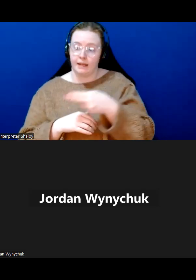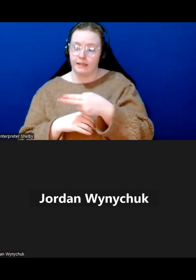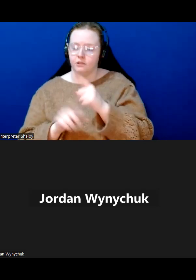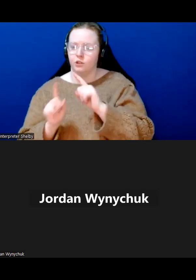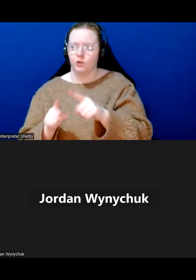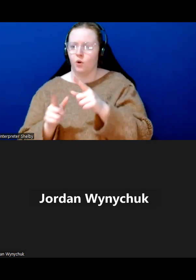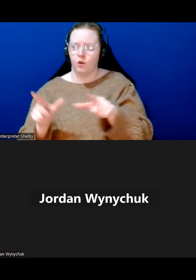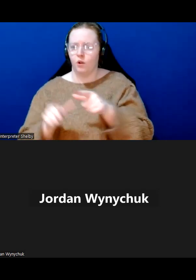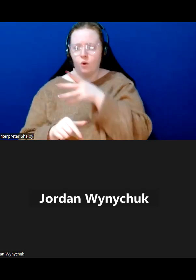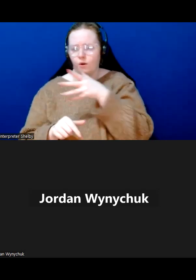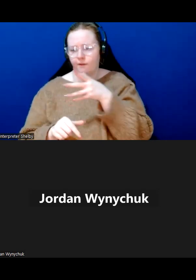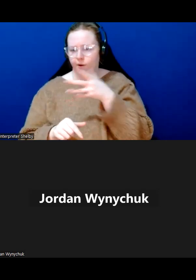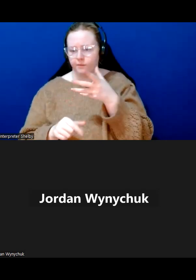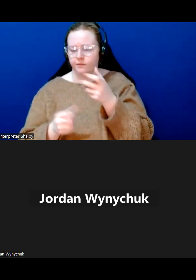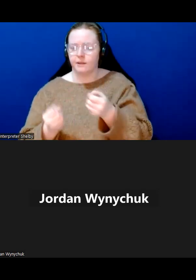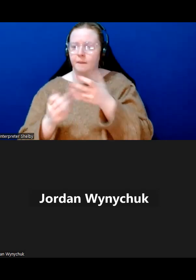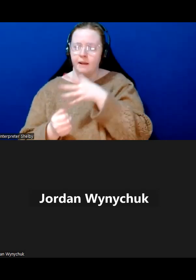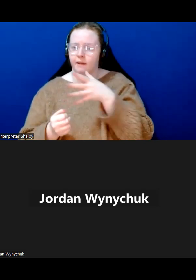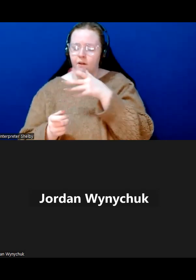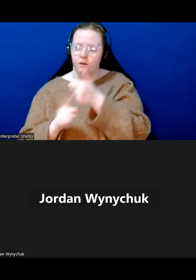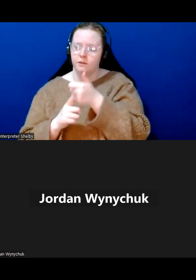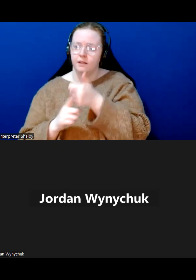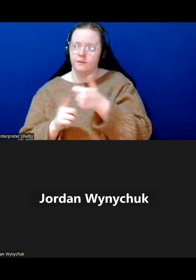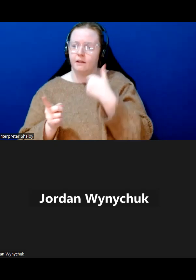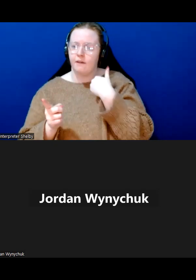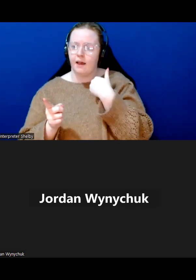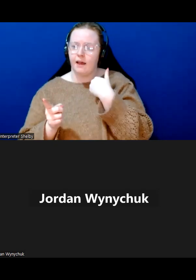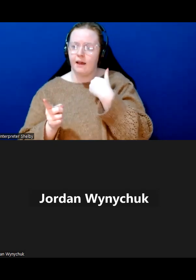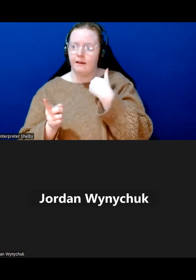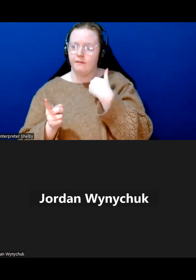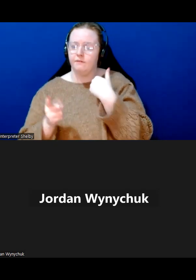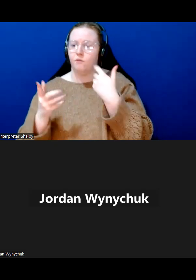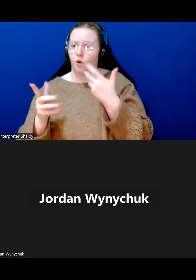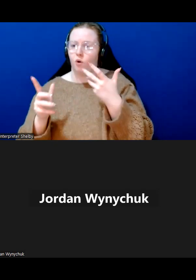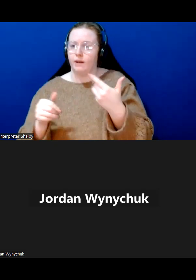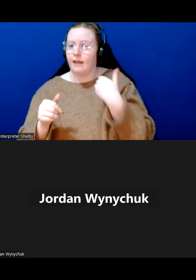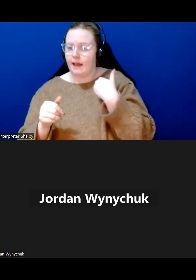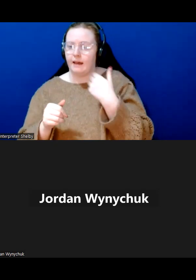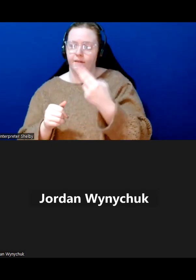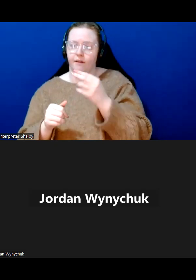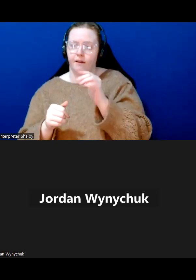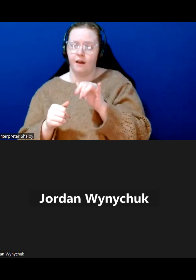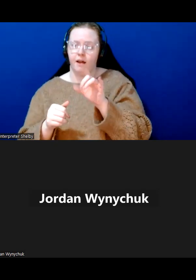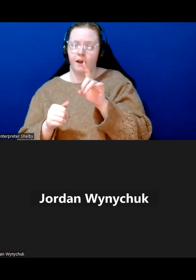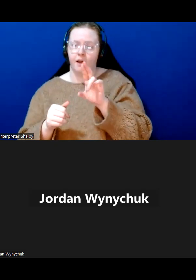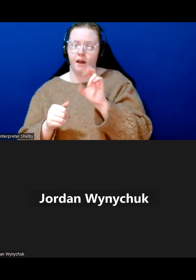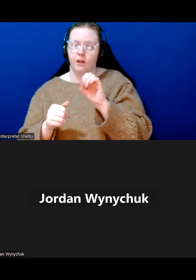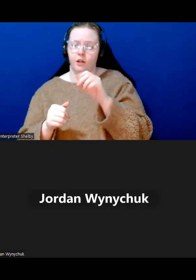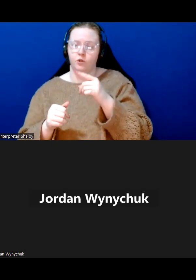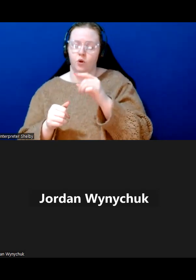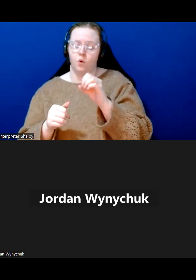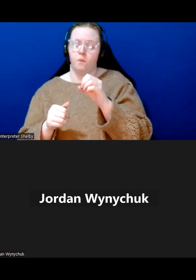farm. A lot of Okay. farms actually have added hydroponics to them. I know Lester's has hydroponics right